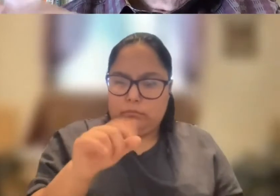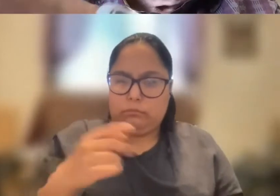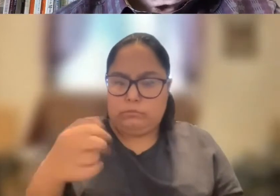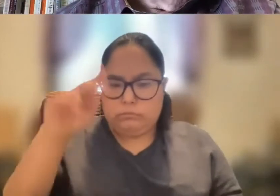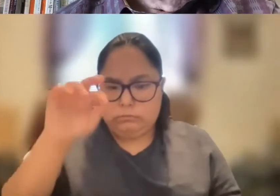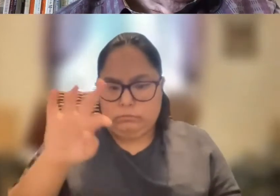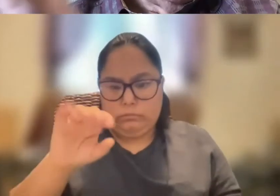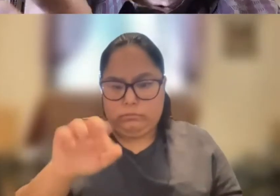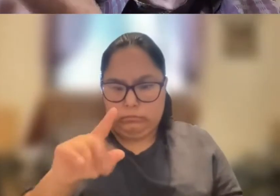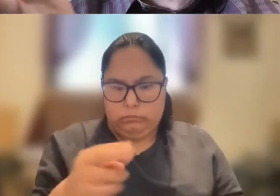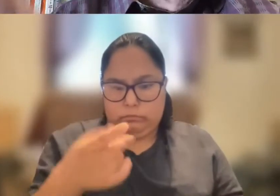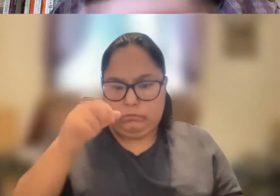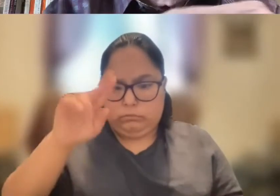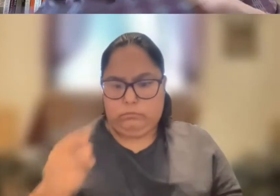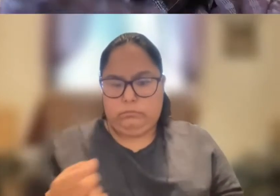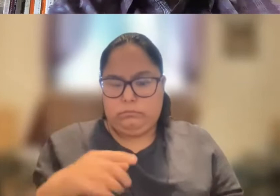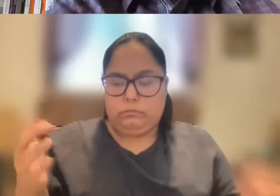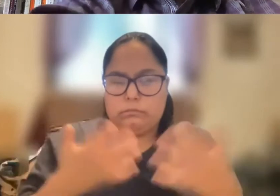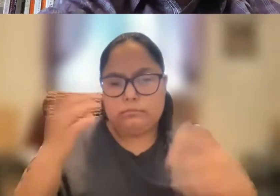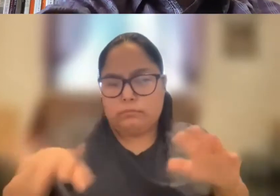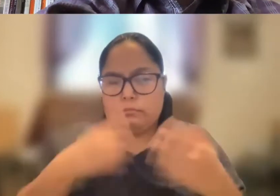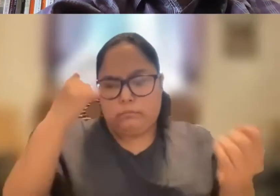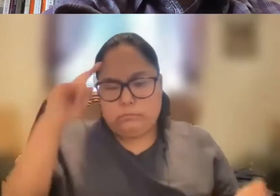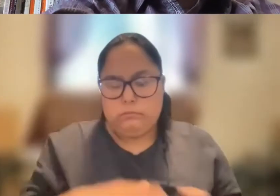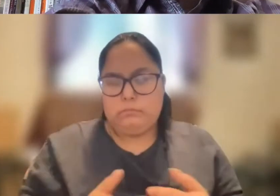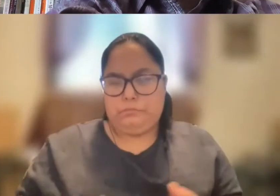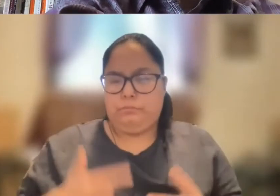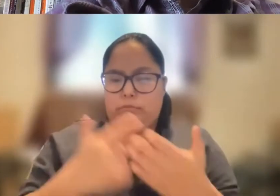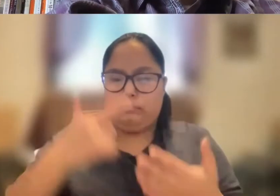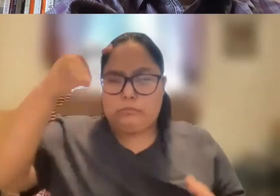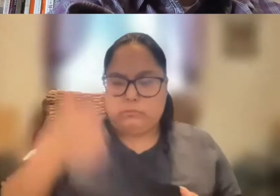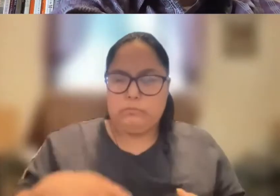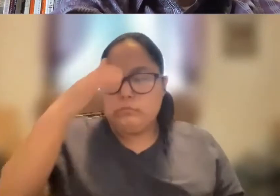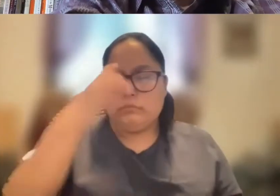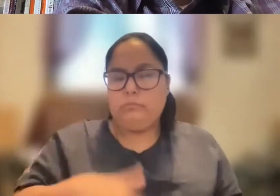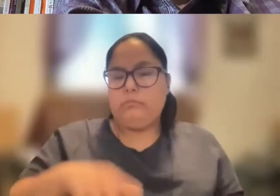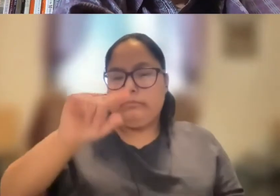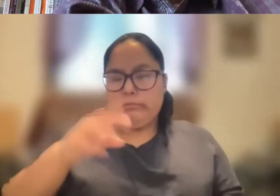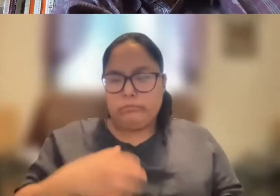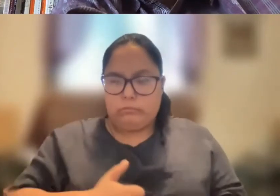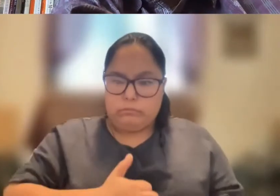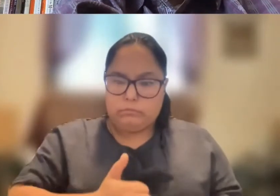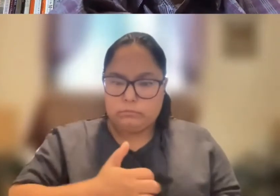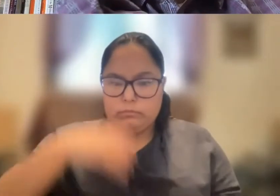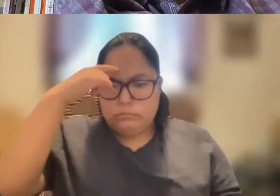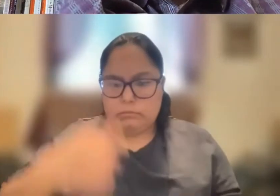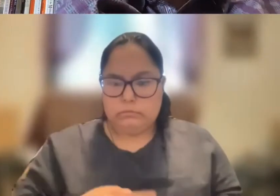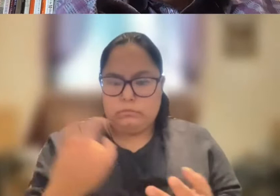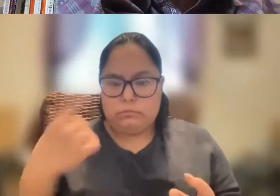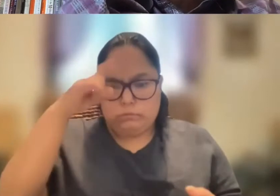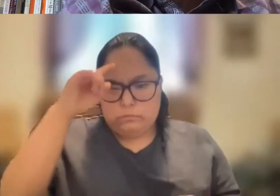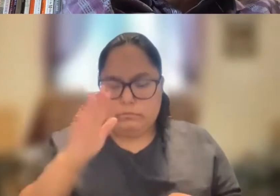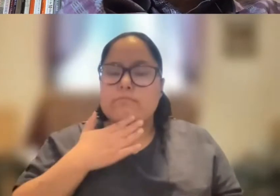heterosexual, homosexual, whatever, to get that level of competence so that it isn't handled quite